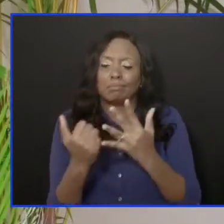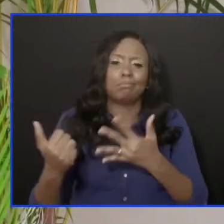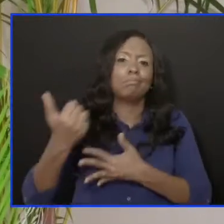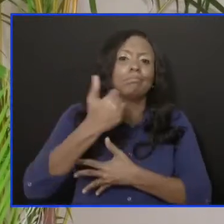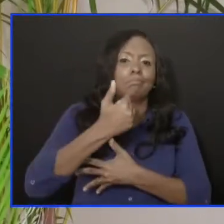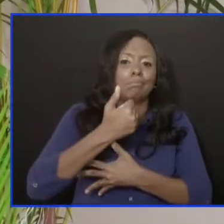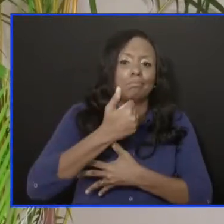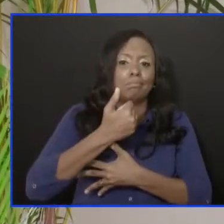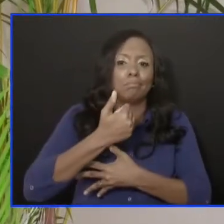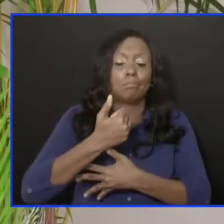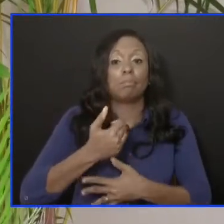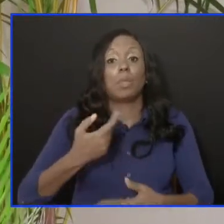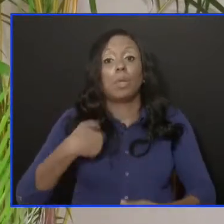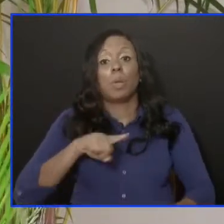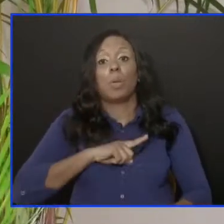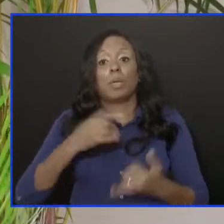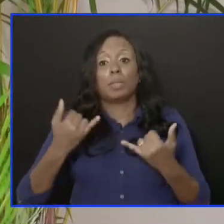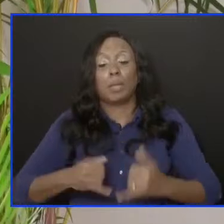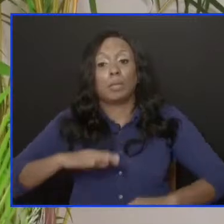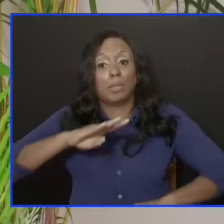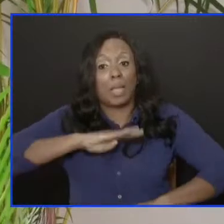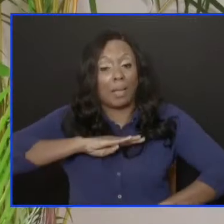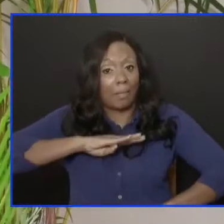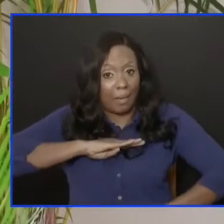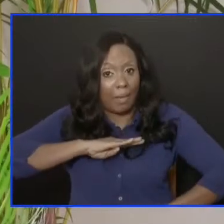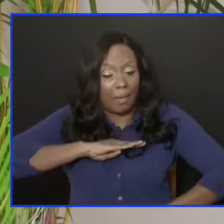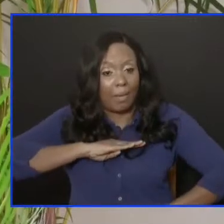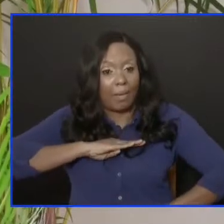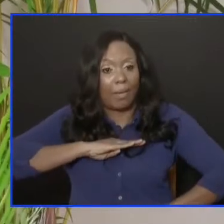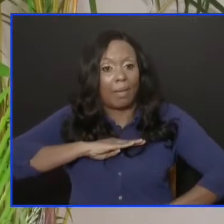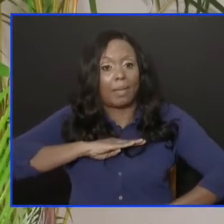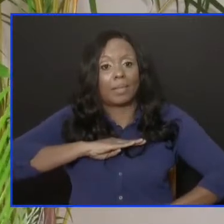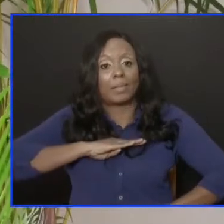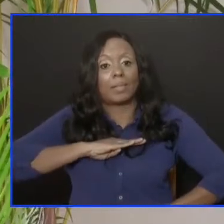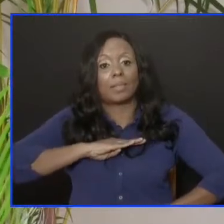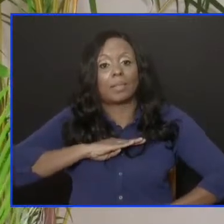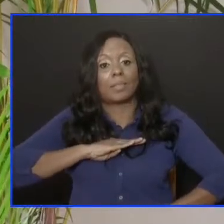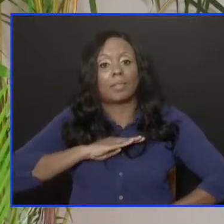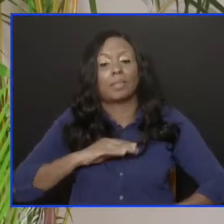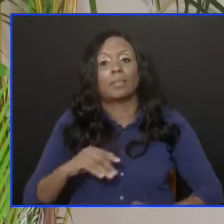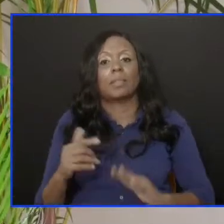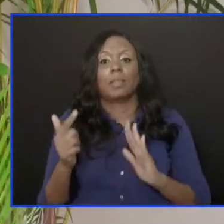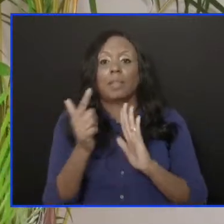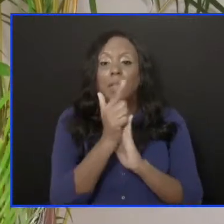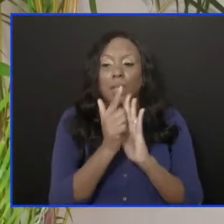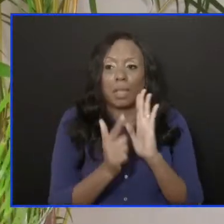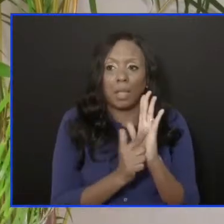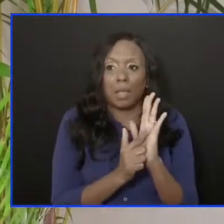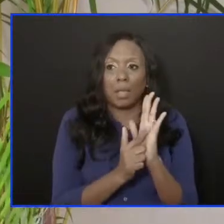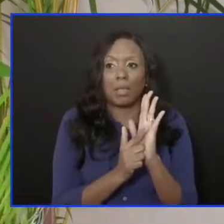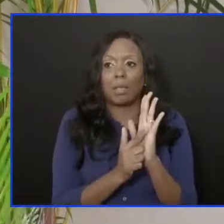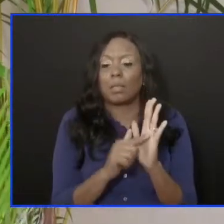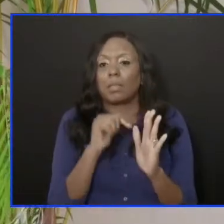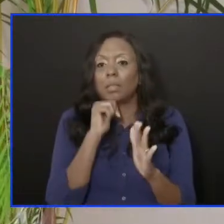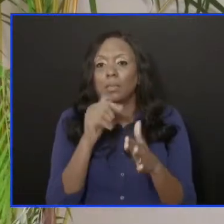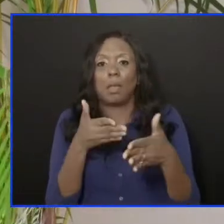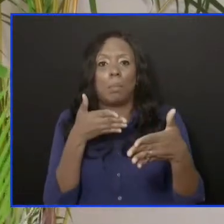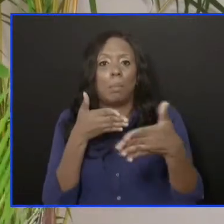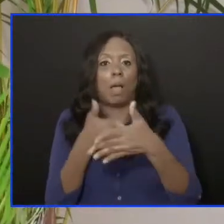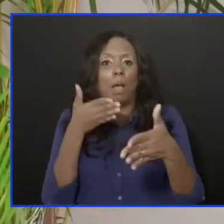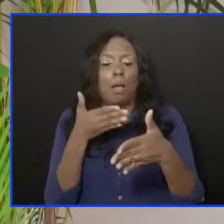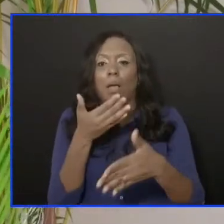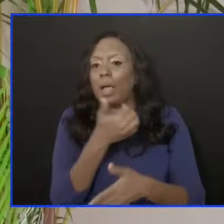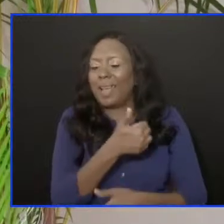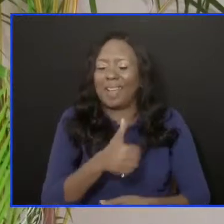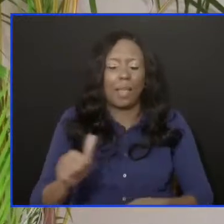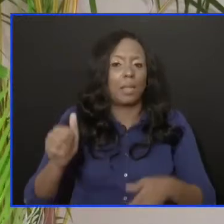that this legislation was not intended to and does not bar any patient from attending